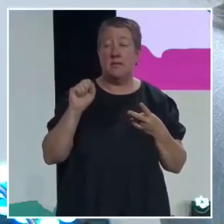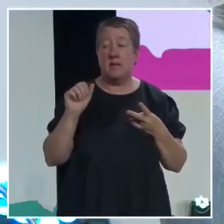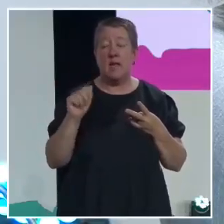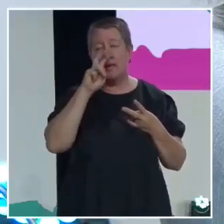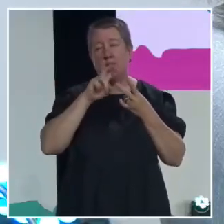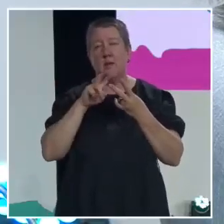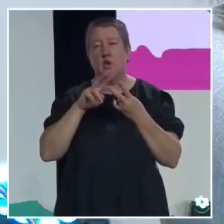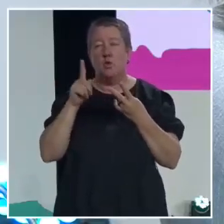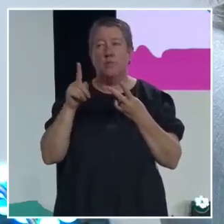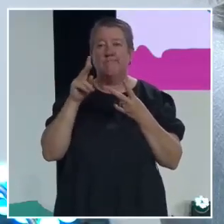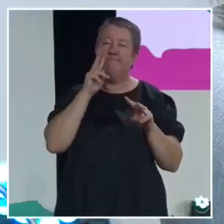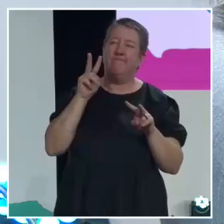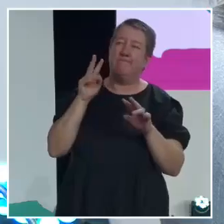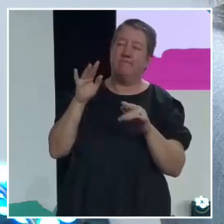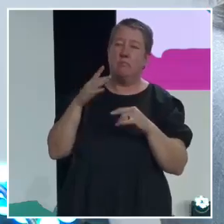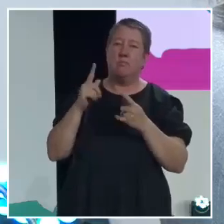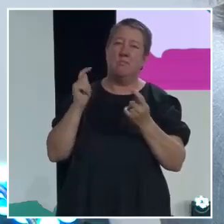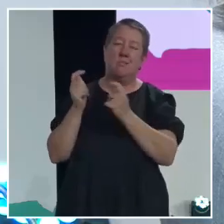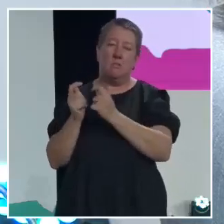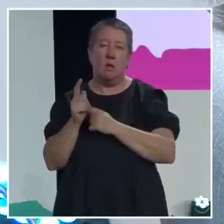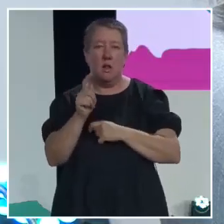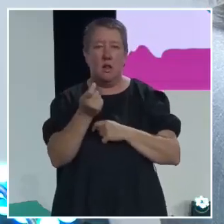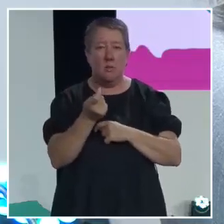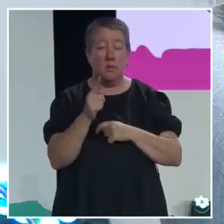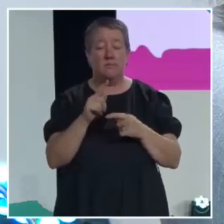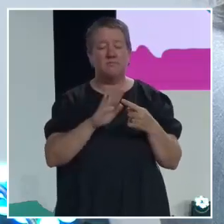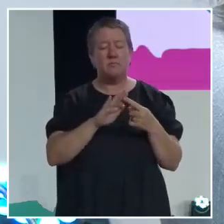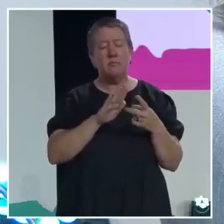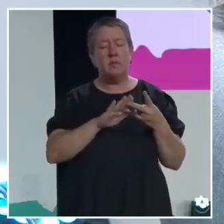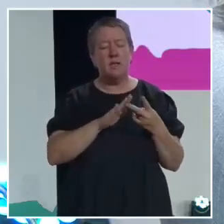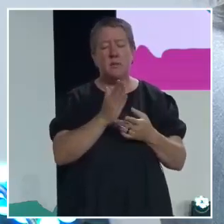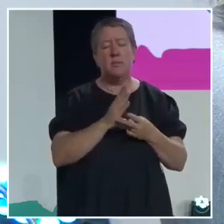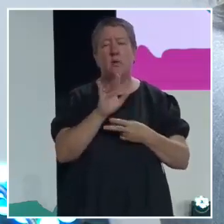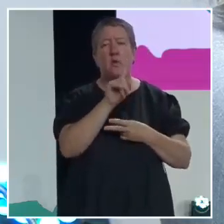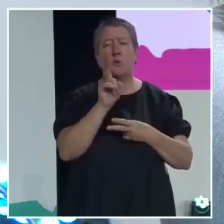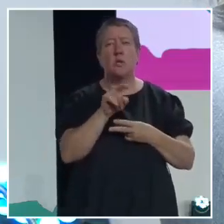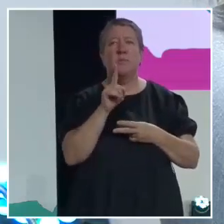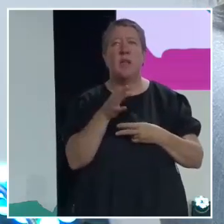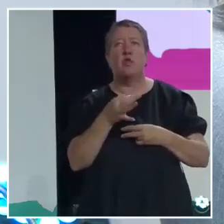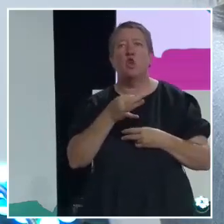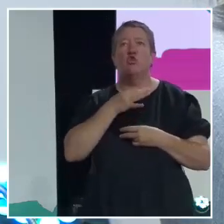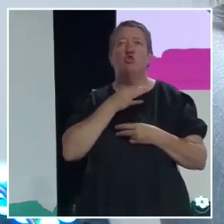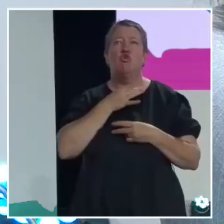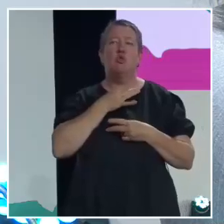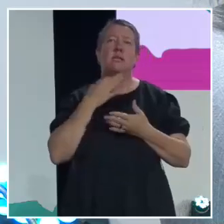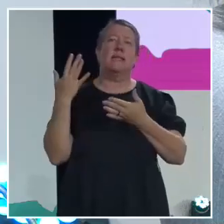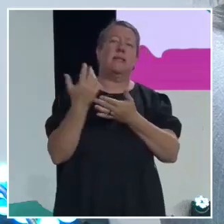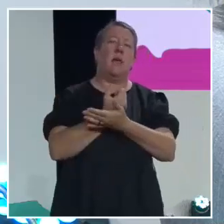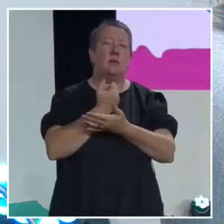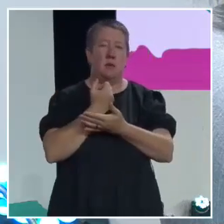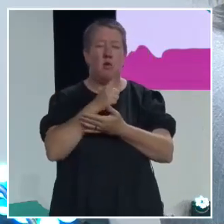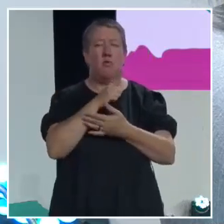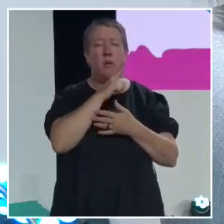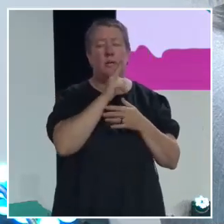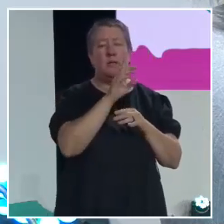re-examined. The second part of your question about the risk-taking nature of public